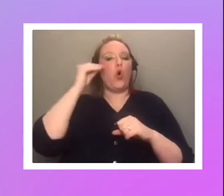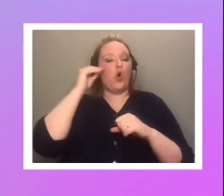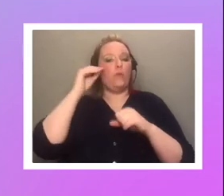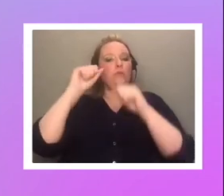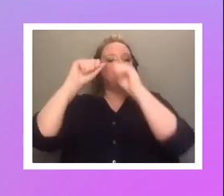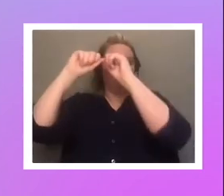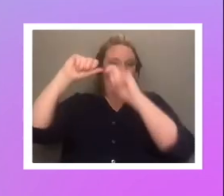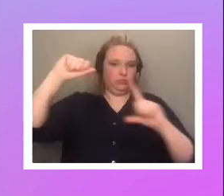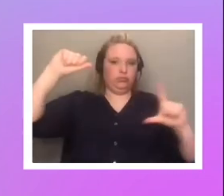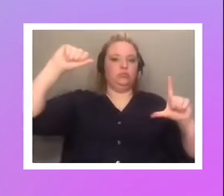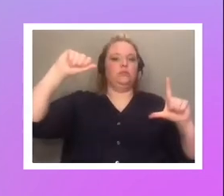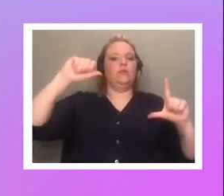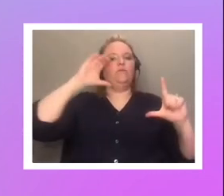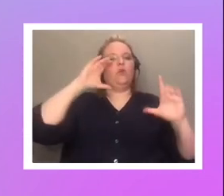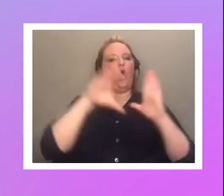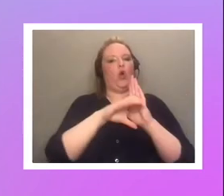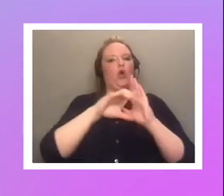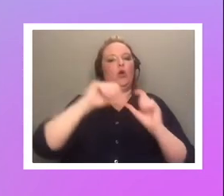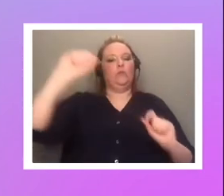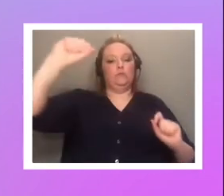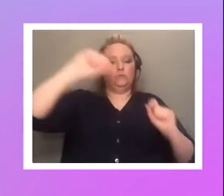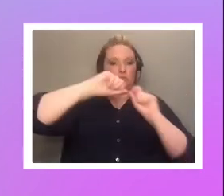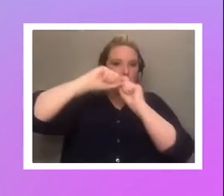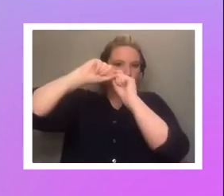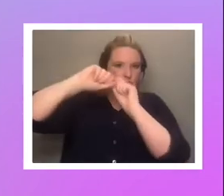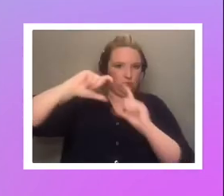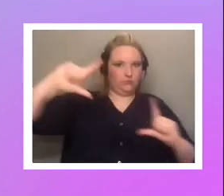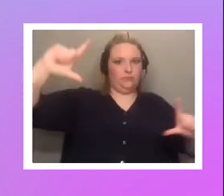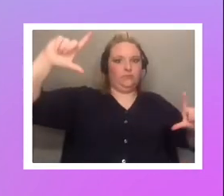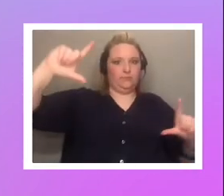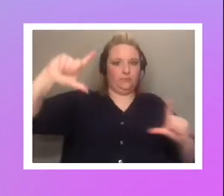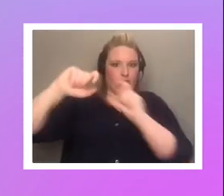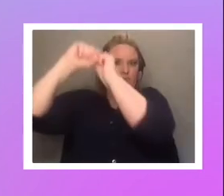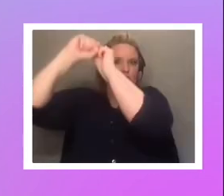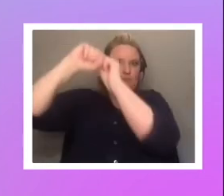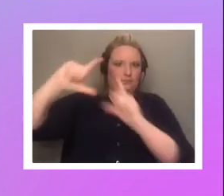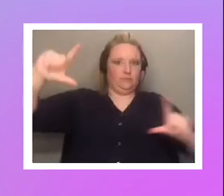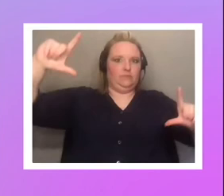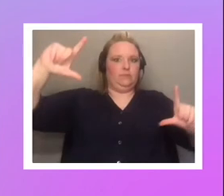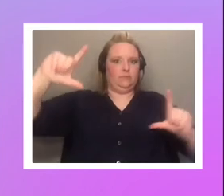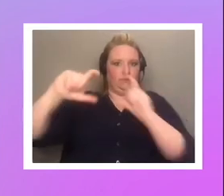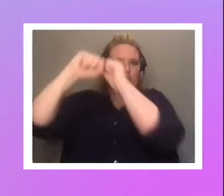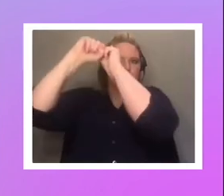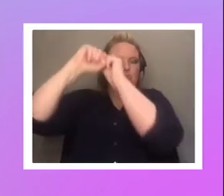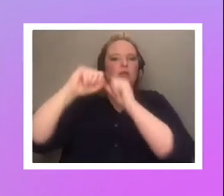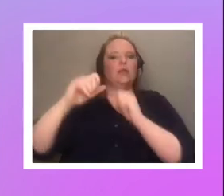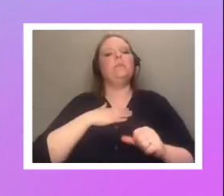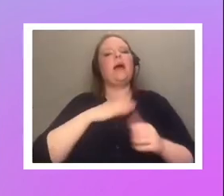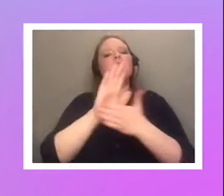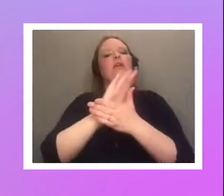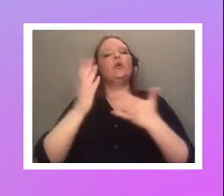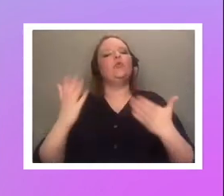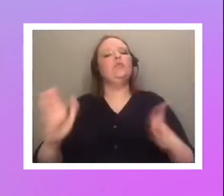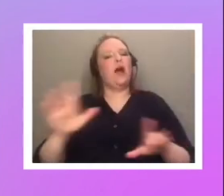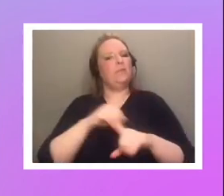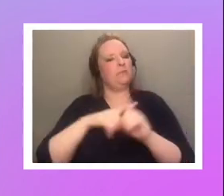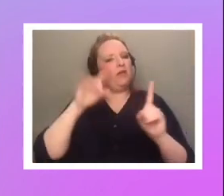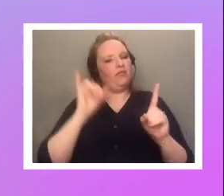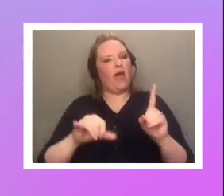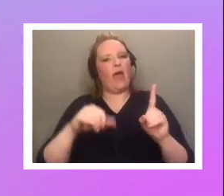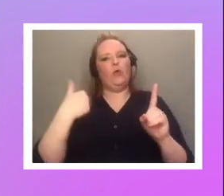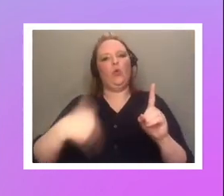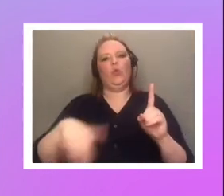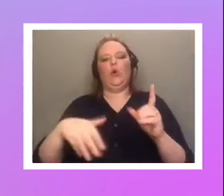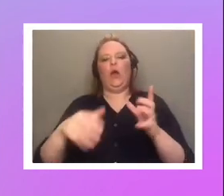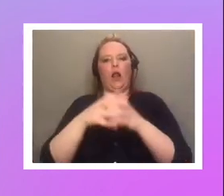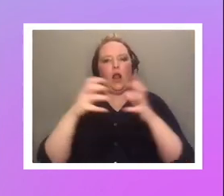particular photo app, you can see that very drastic zoom and it zooms back out and my video is now done. But that is like, there's a lot